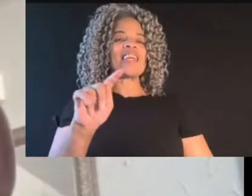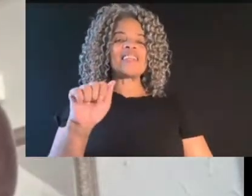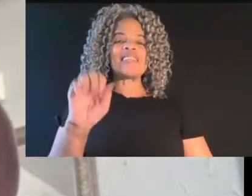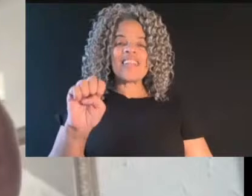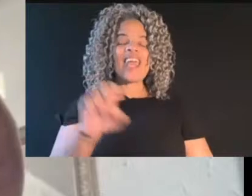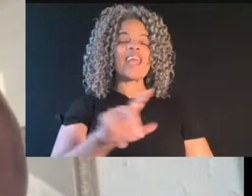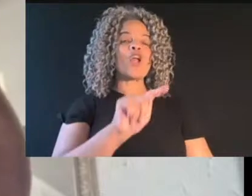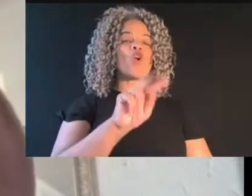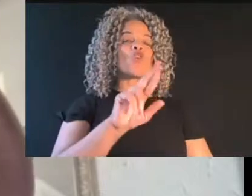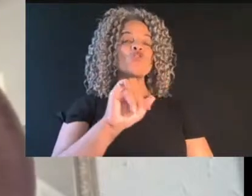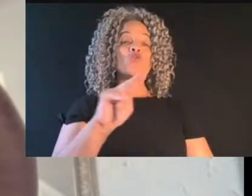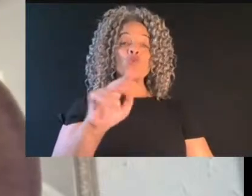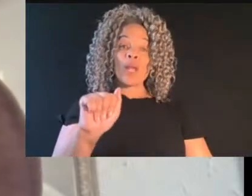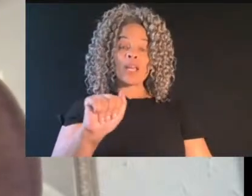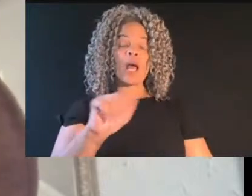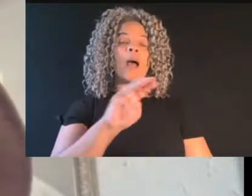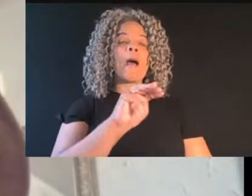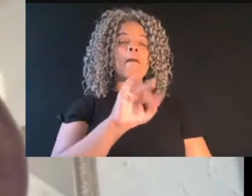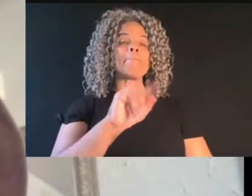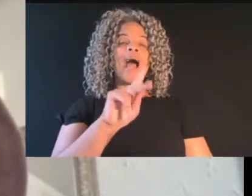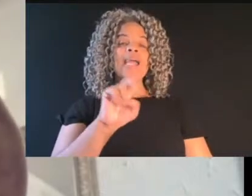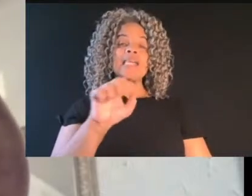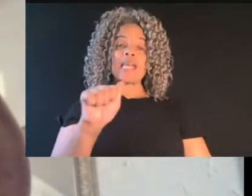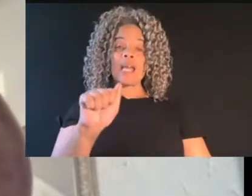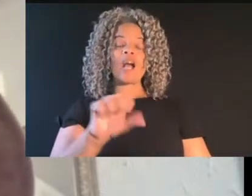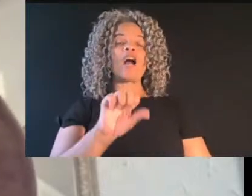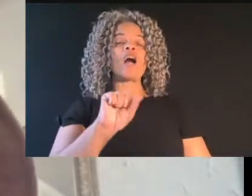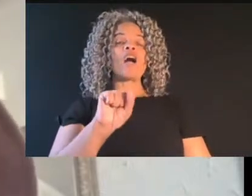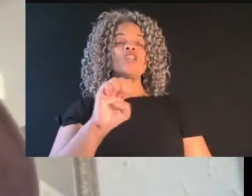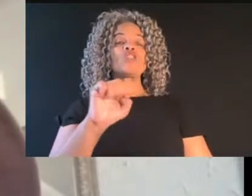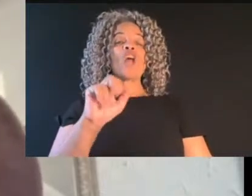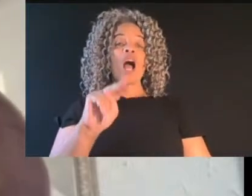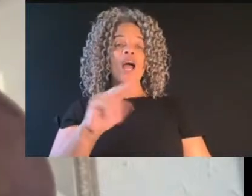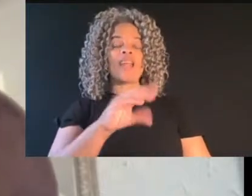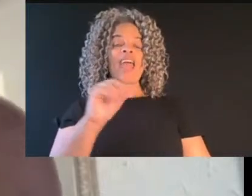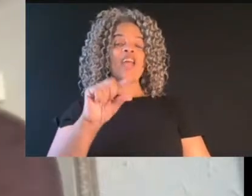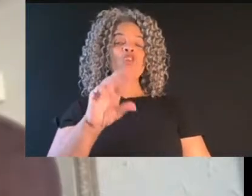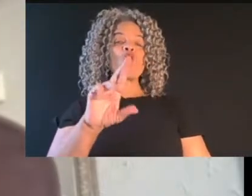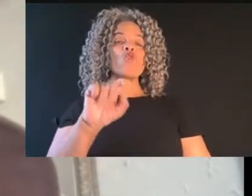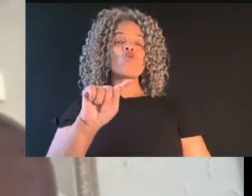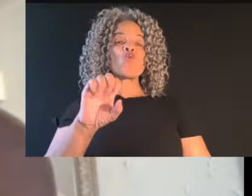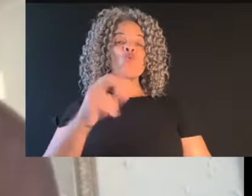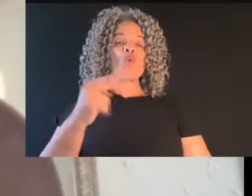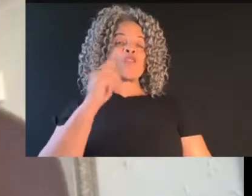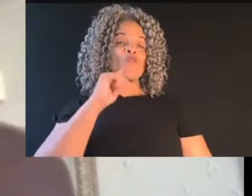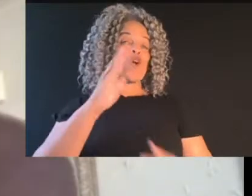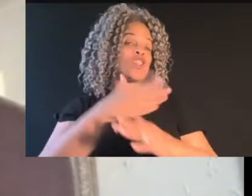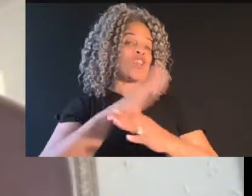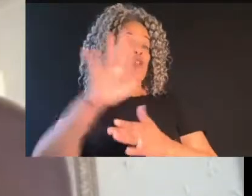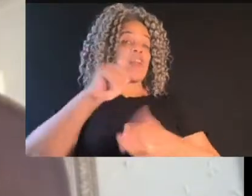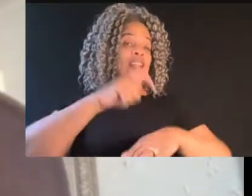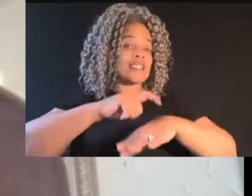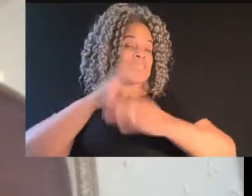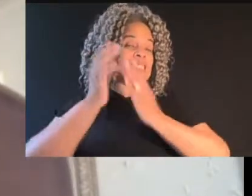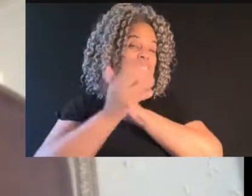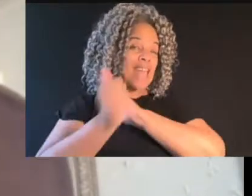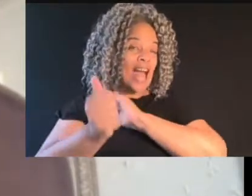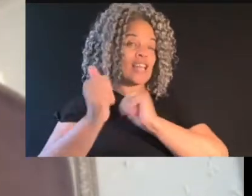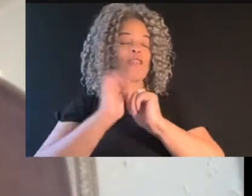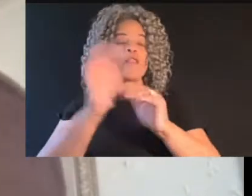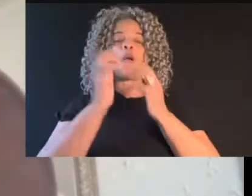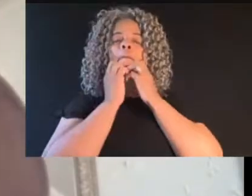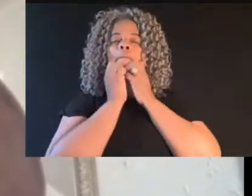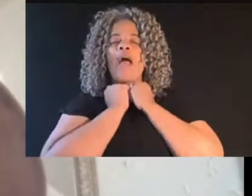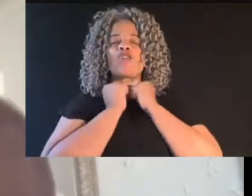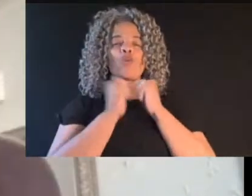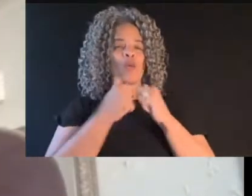Trina, Maikia, Shar, and Gretchen for sharing their talents and their passion with us today.